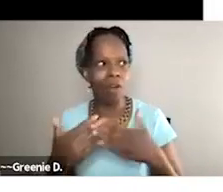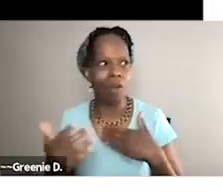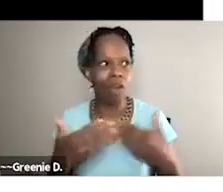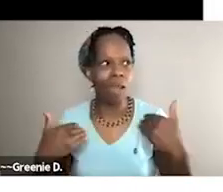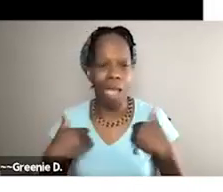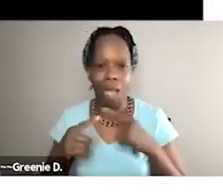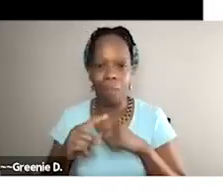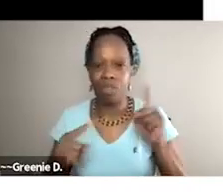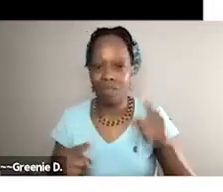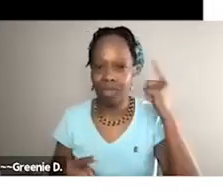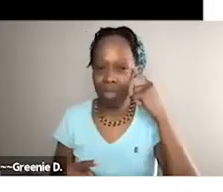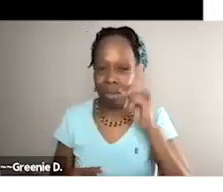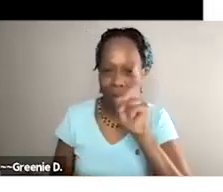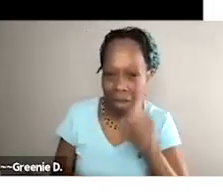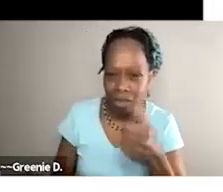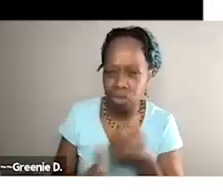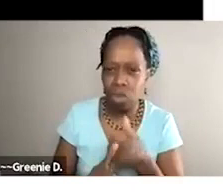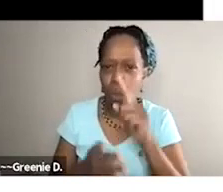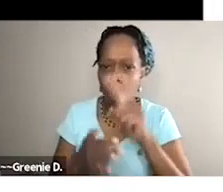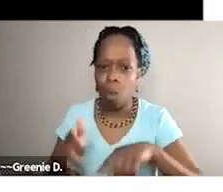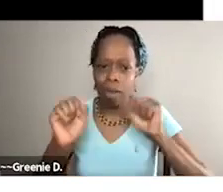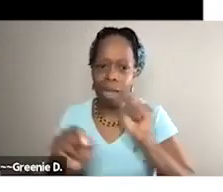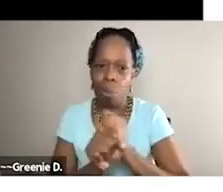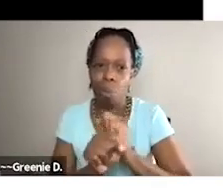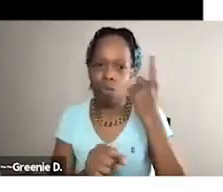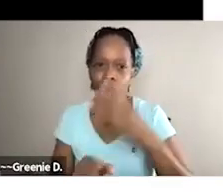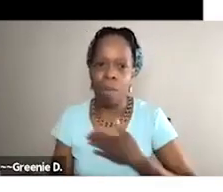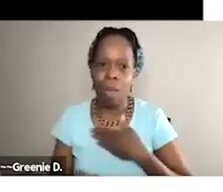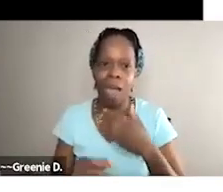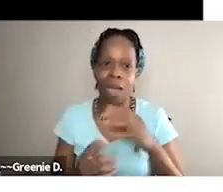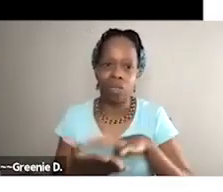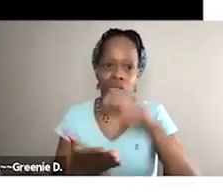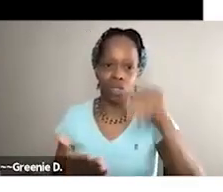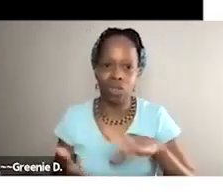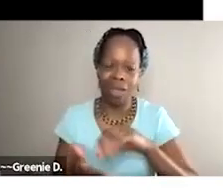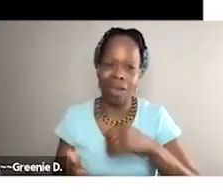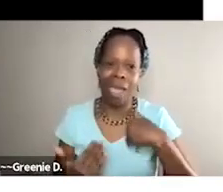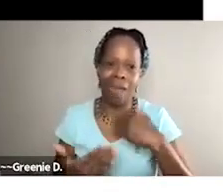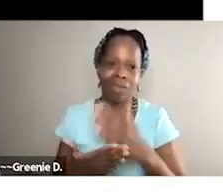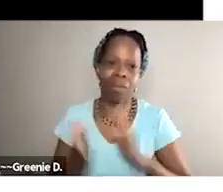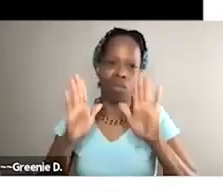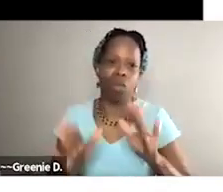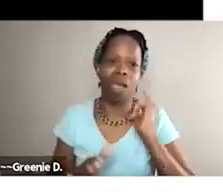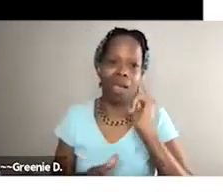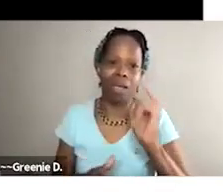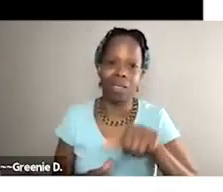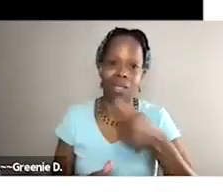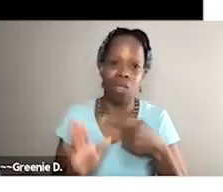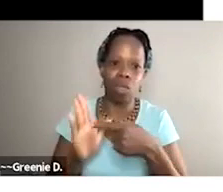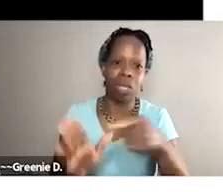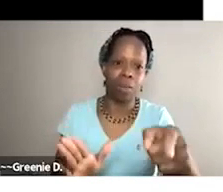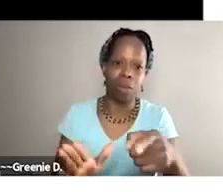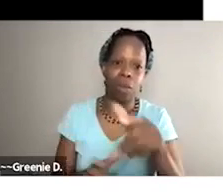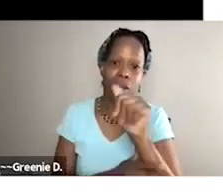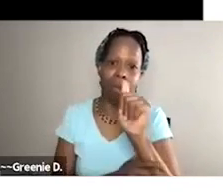is incredible creative ideas that have been done. And another one is Alice Shepherd. She's a dancer